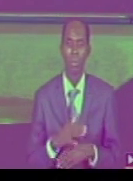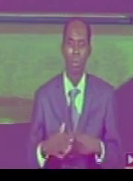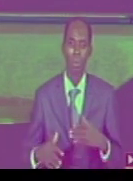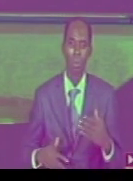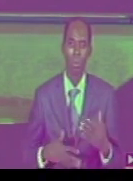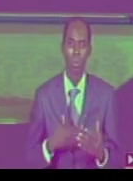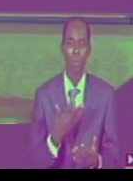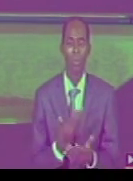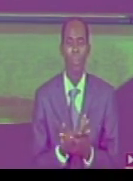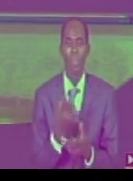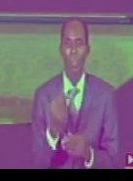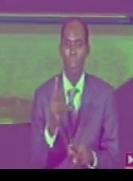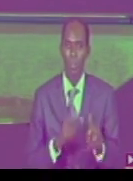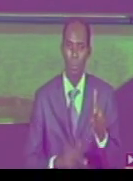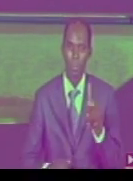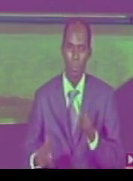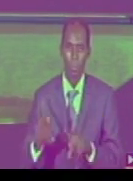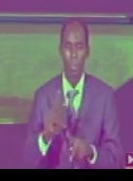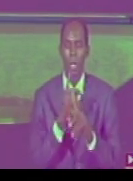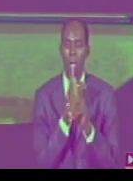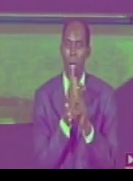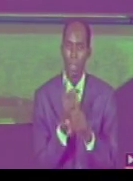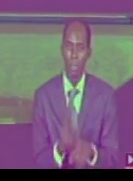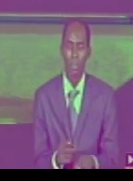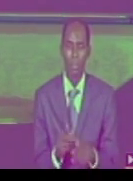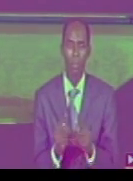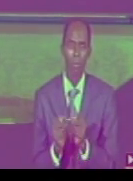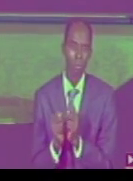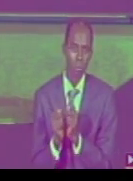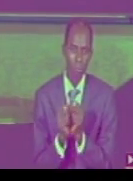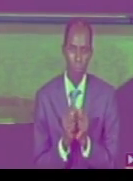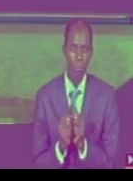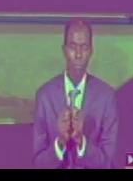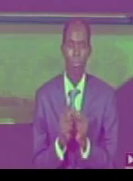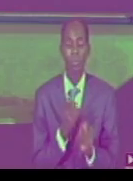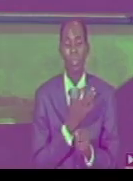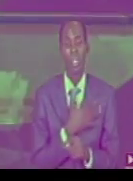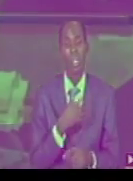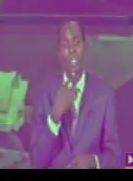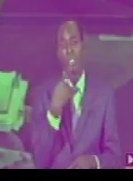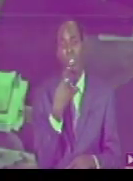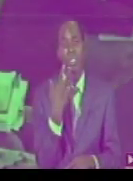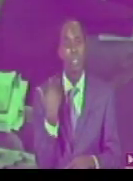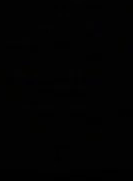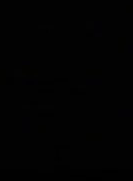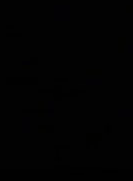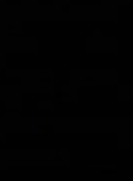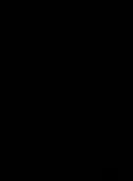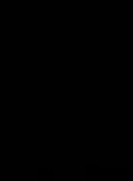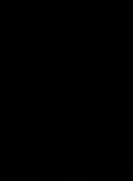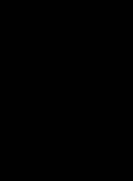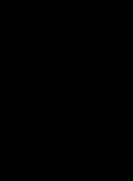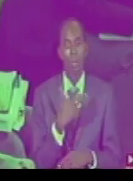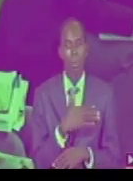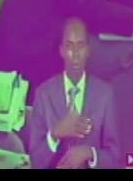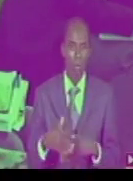the people answered together and said, everybody, 1, 2, 3, go.